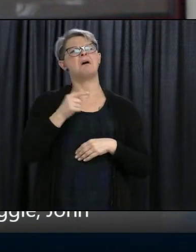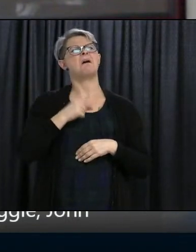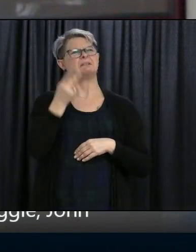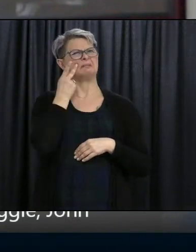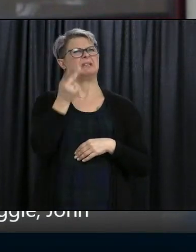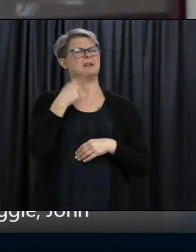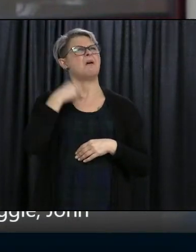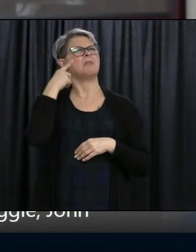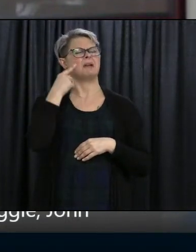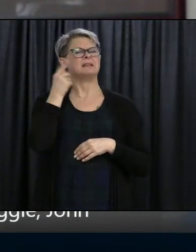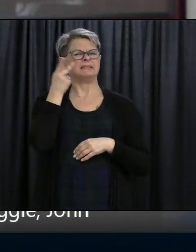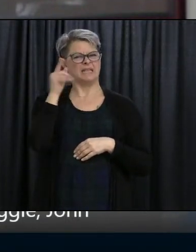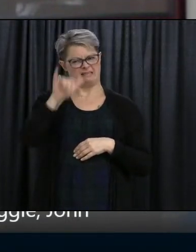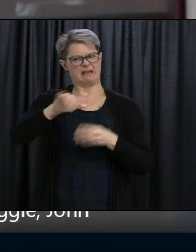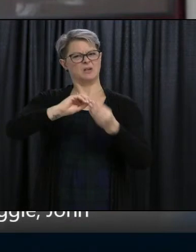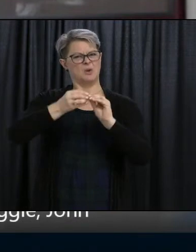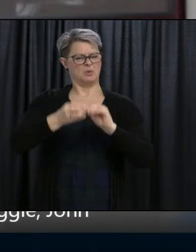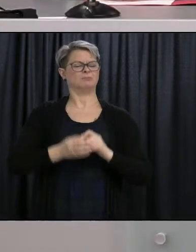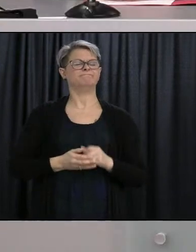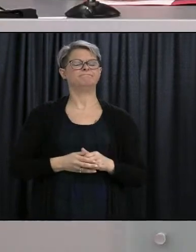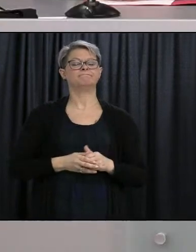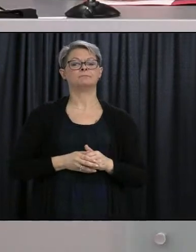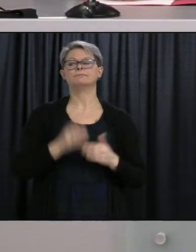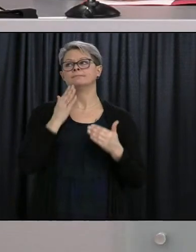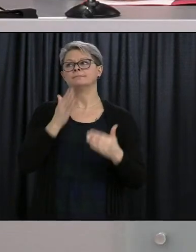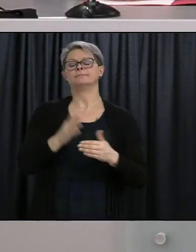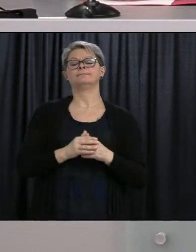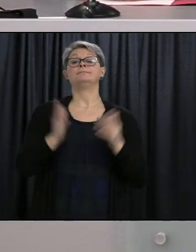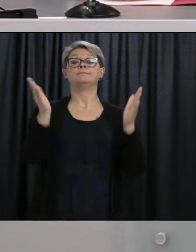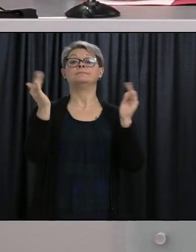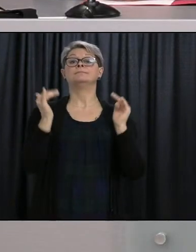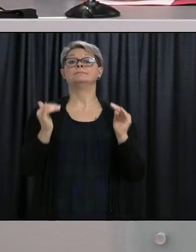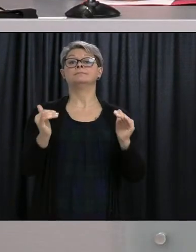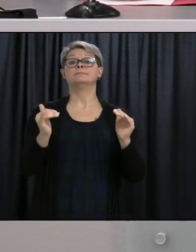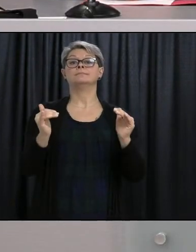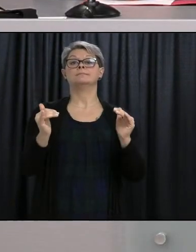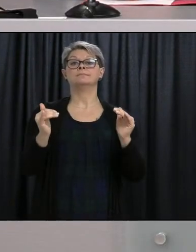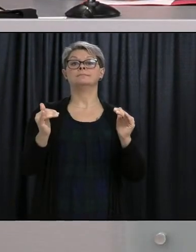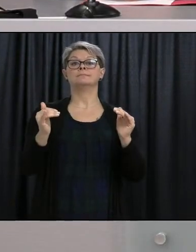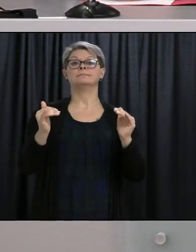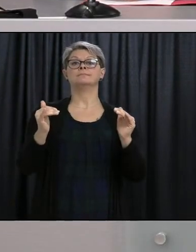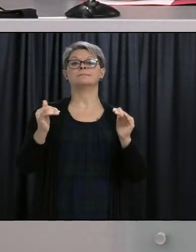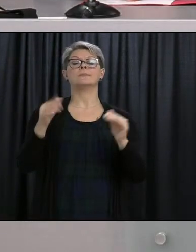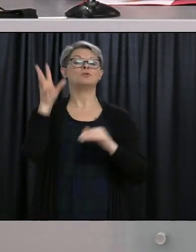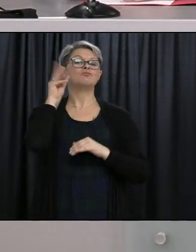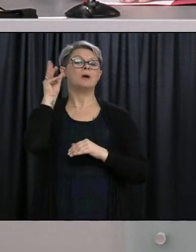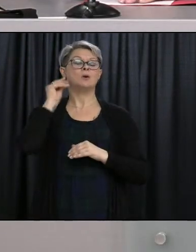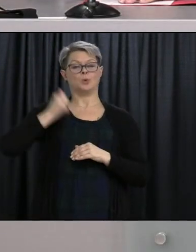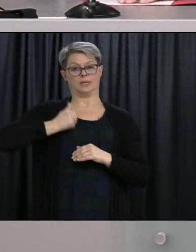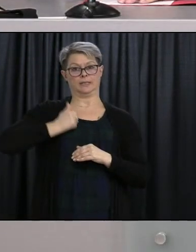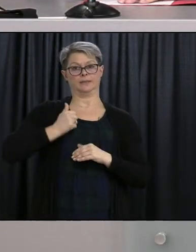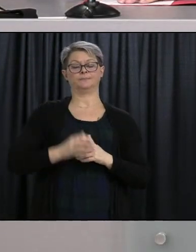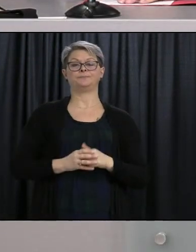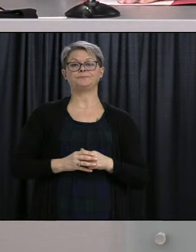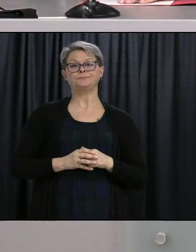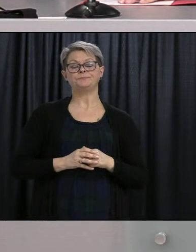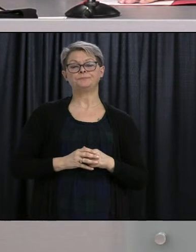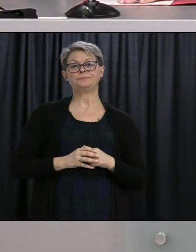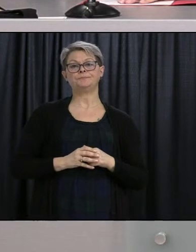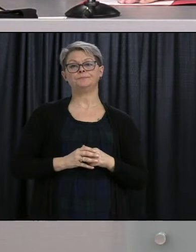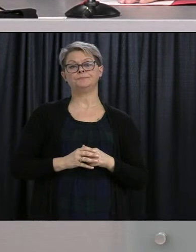week. Thank you. Our next questions are from Patrick Butler with Radio Canada. Please go ahead.